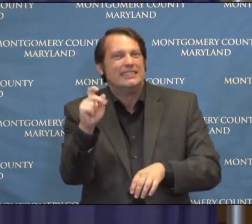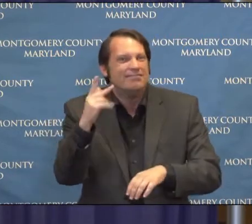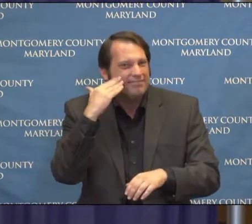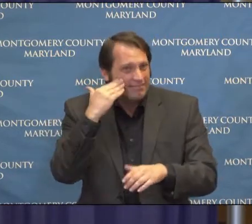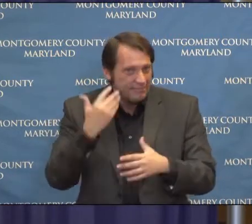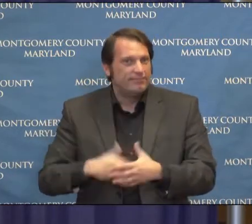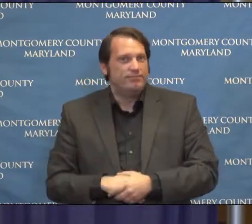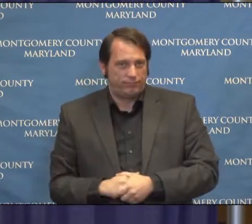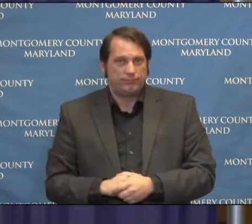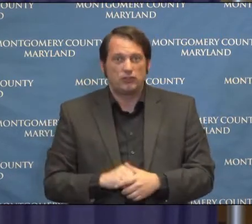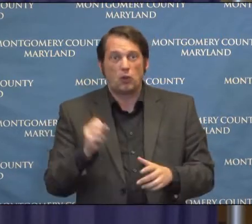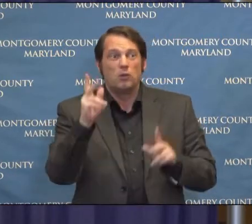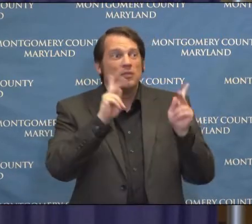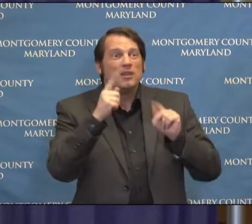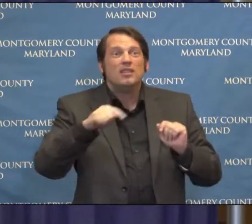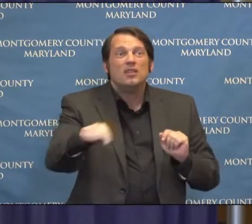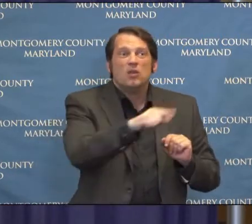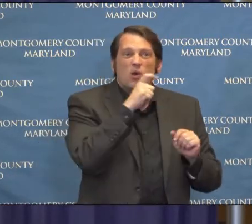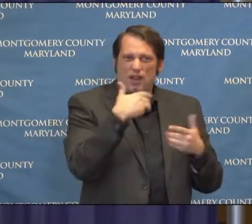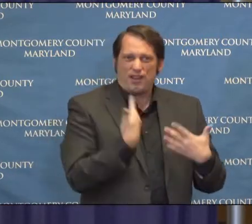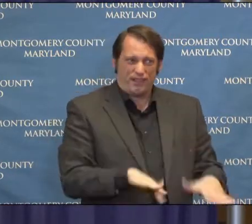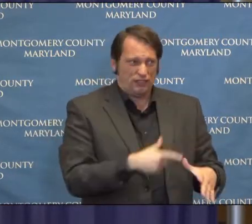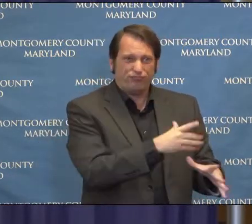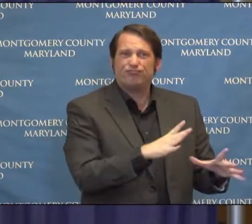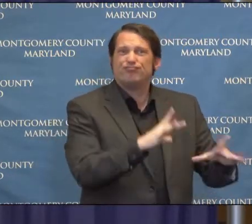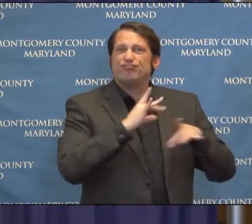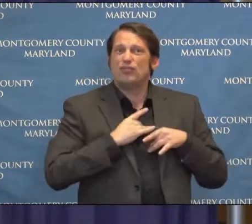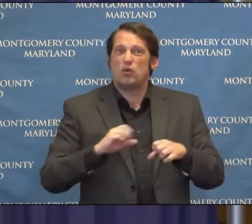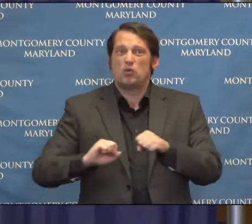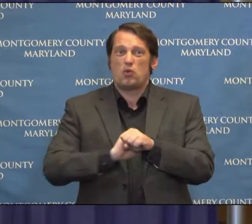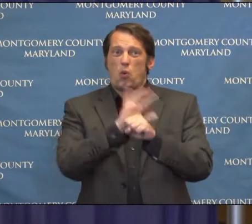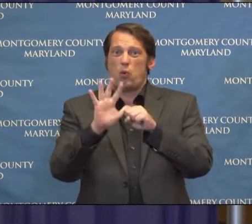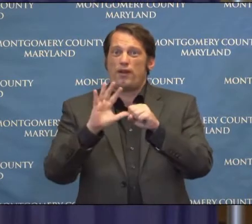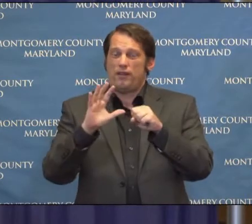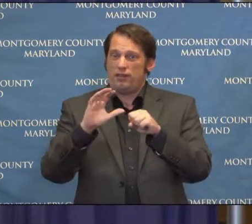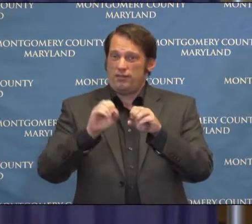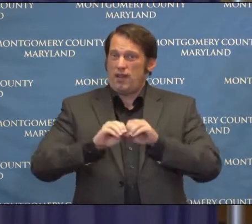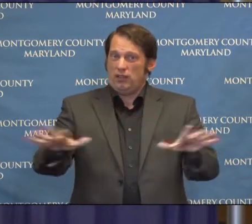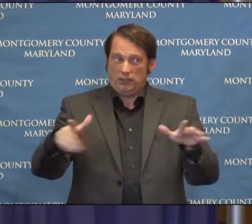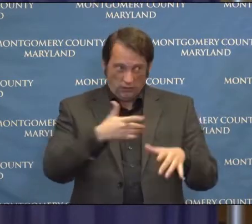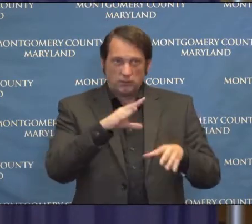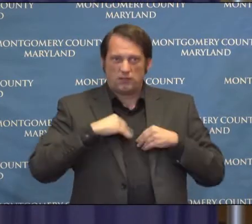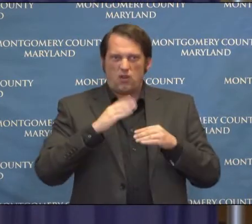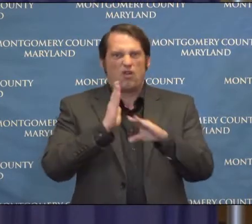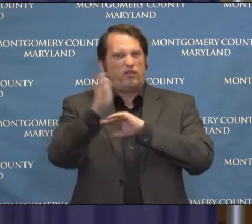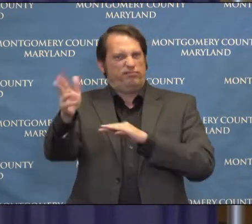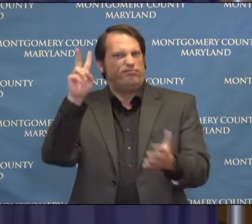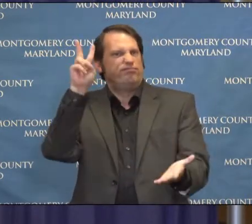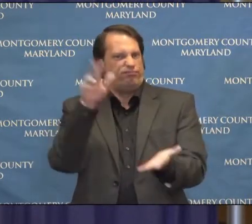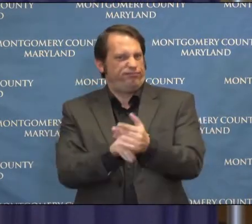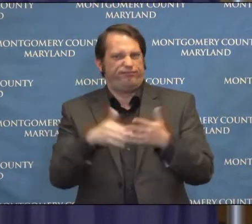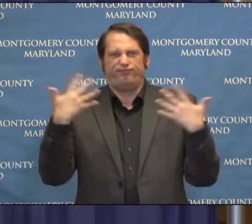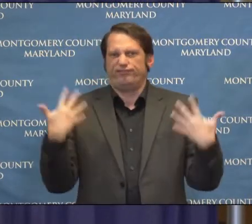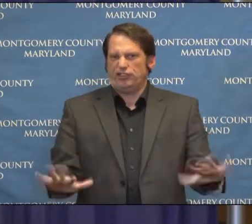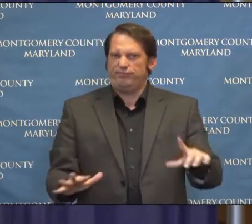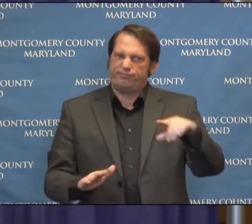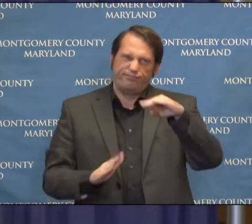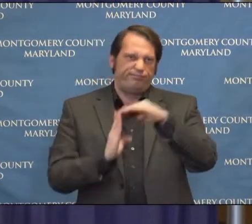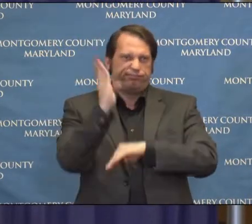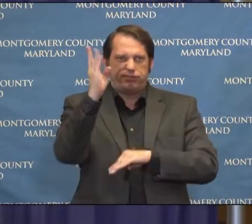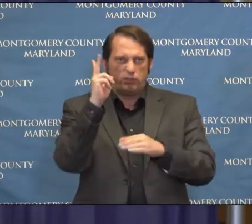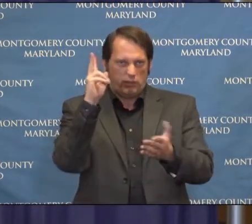for COVID-19, we are now over 2,000 cases in this county, Montgomery County, and